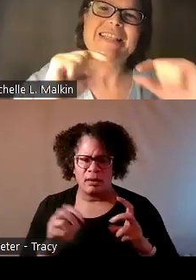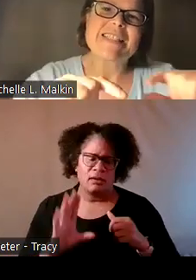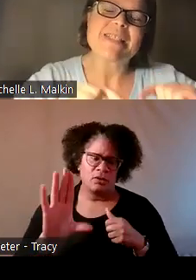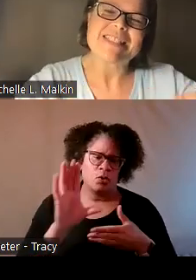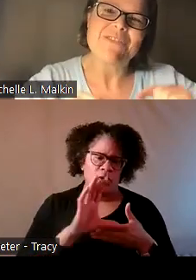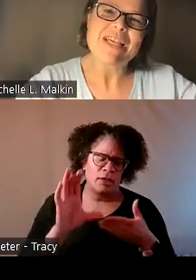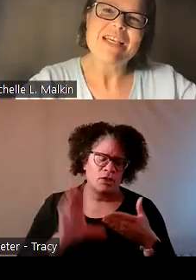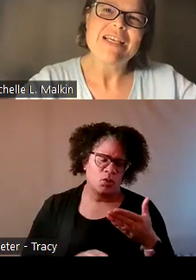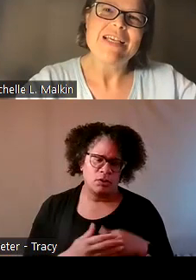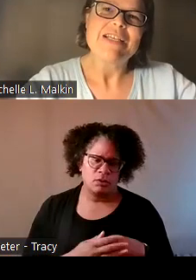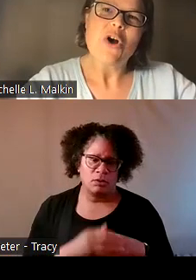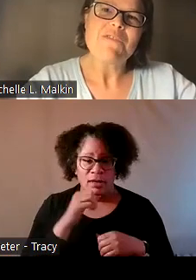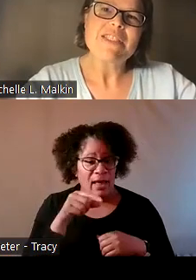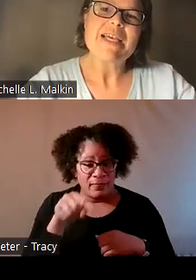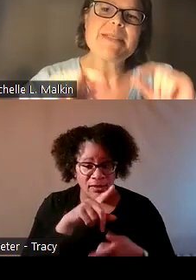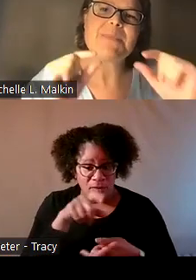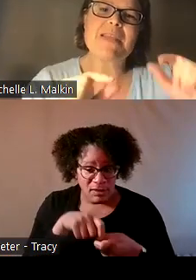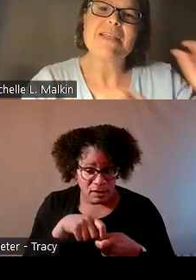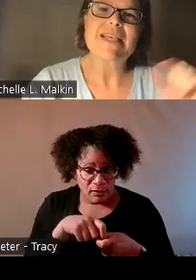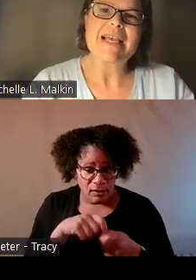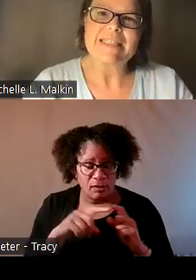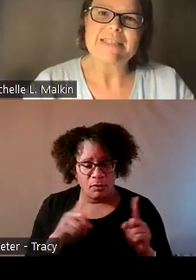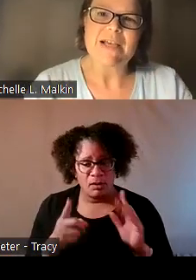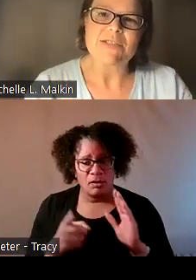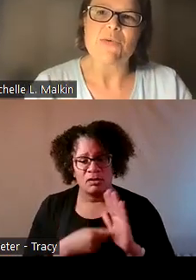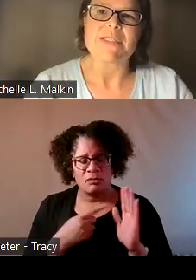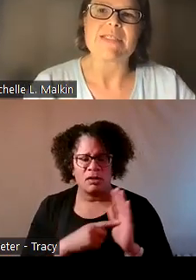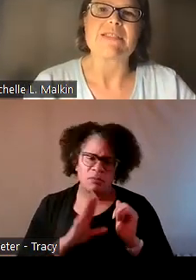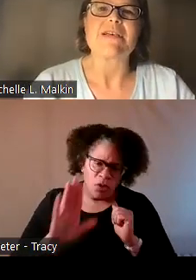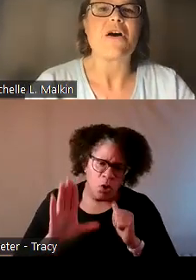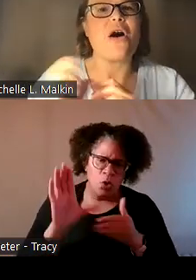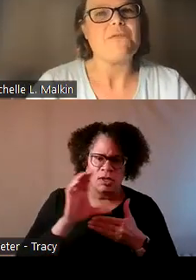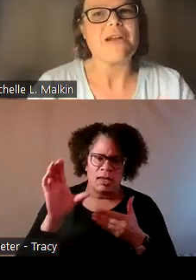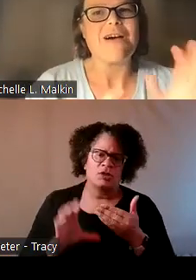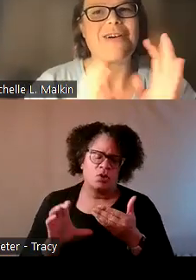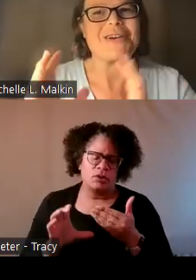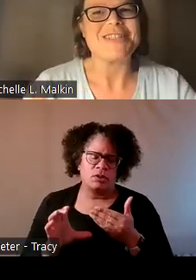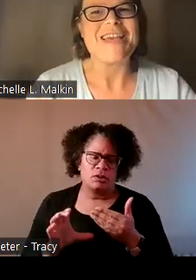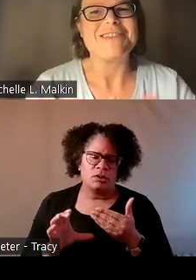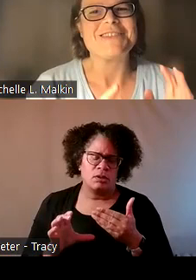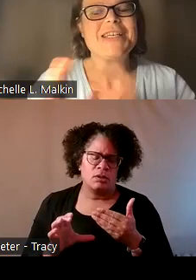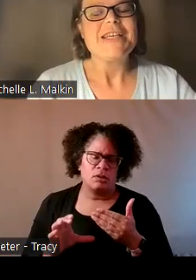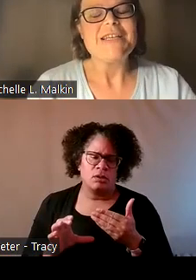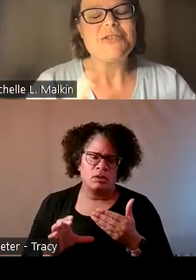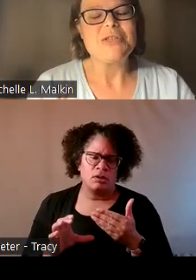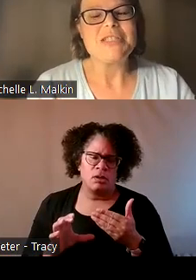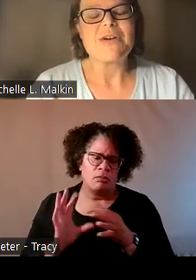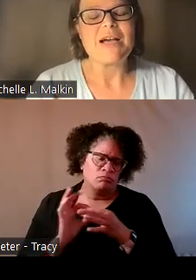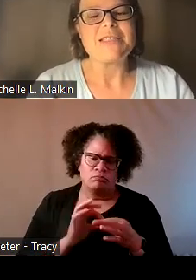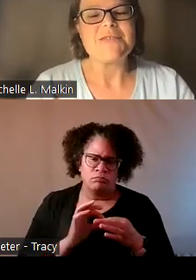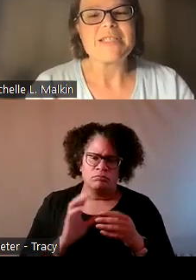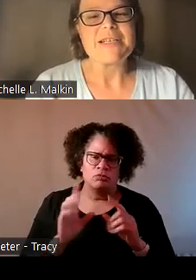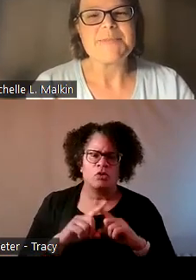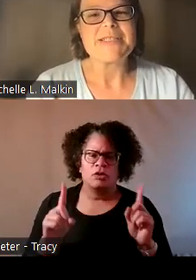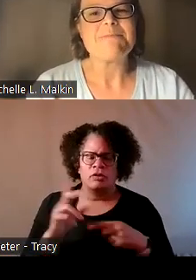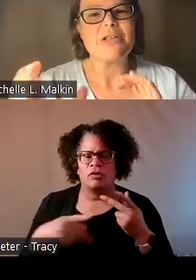not this specific oftentimes, but these kinds of consequences often are entailed into the different